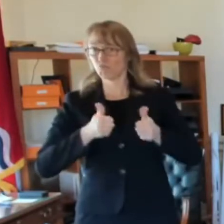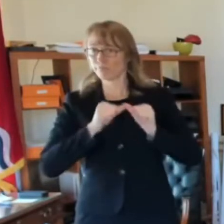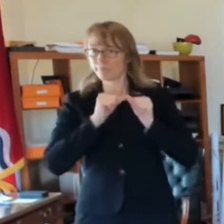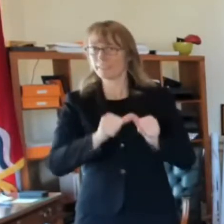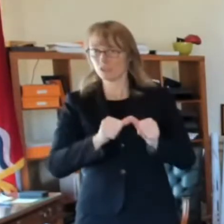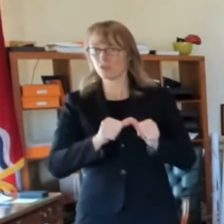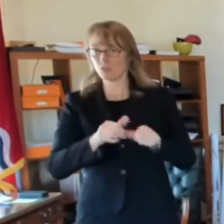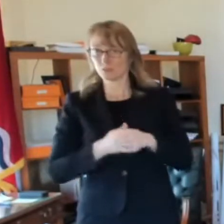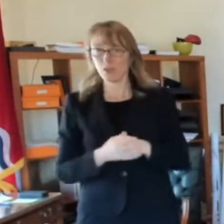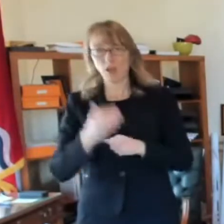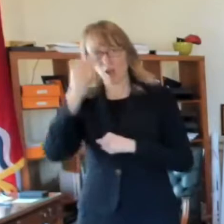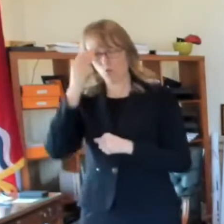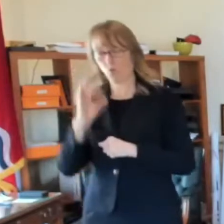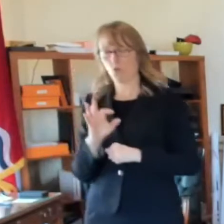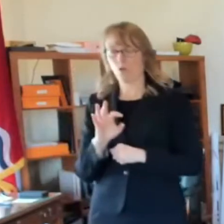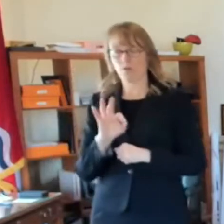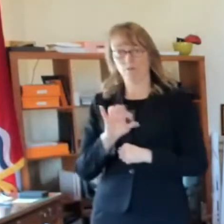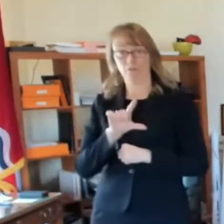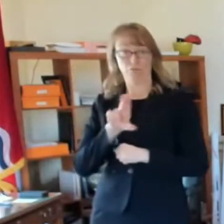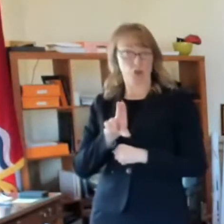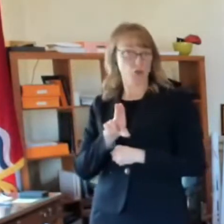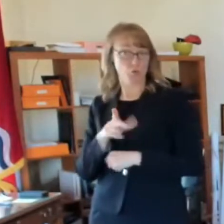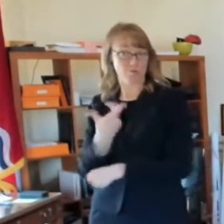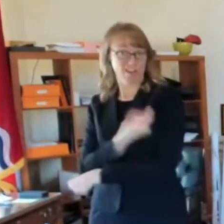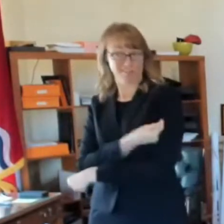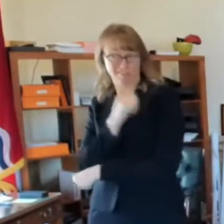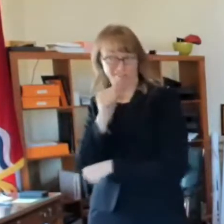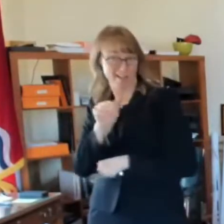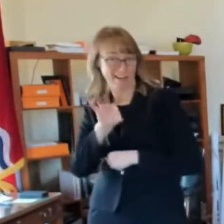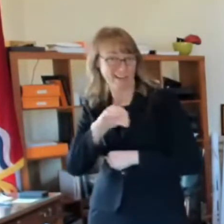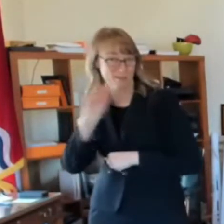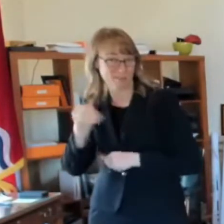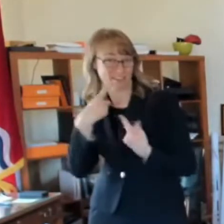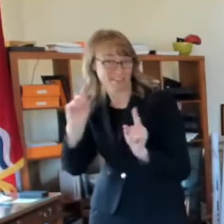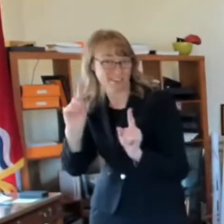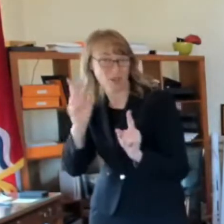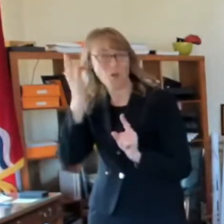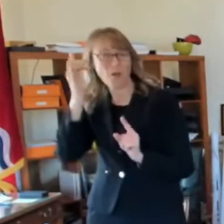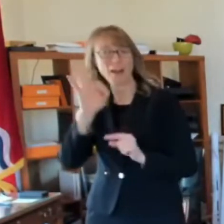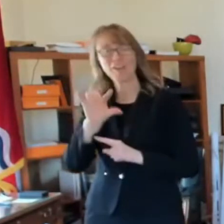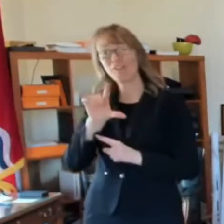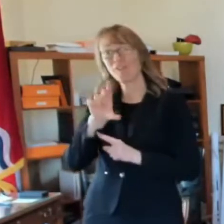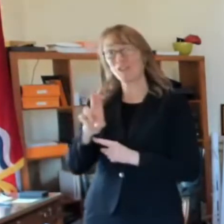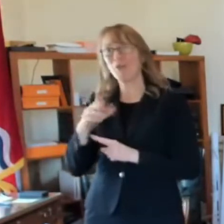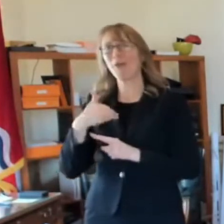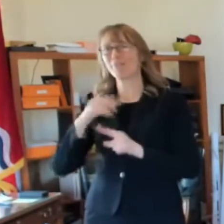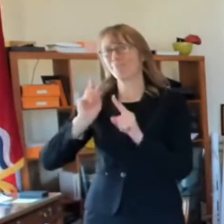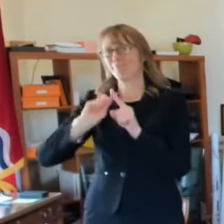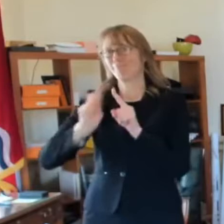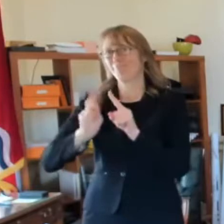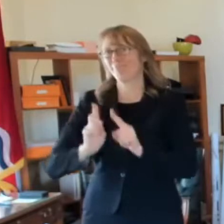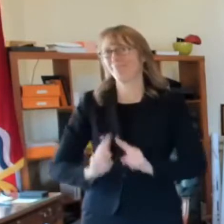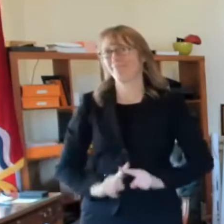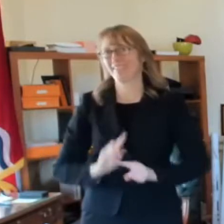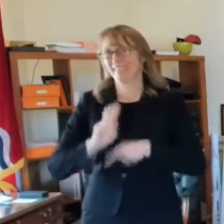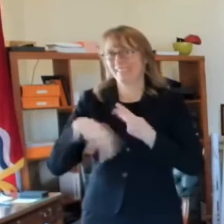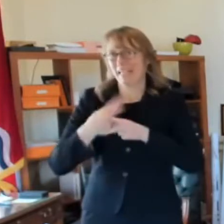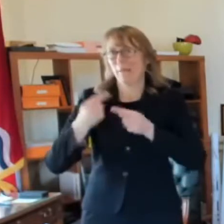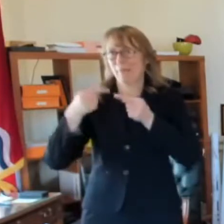isn't 90% effective. We all know that's because there are different strains of the flu, and you never know exactly what